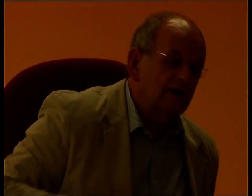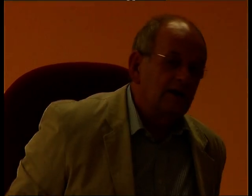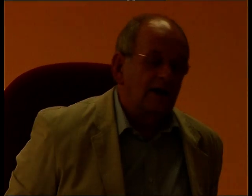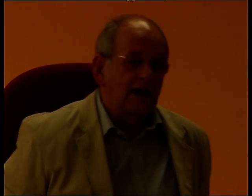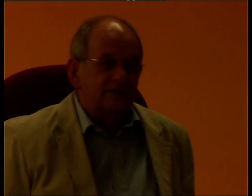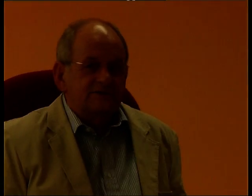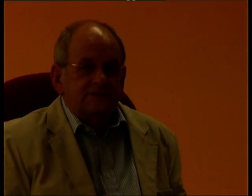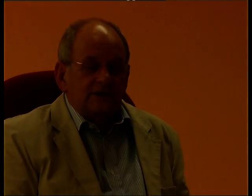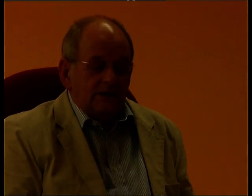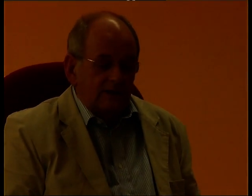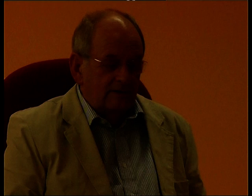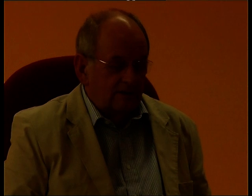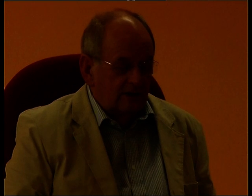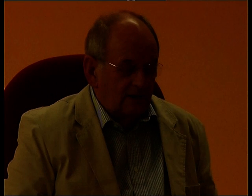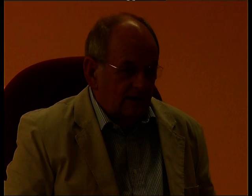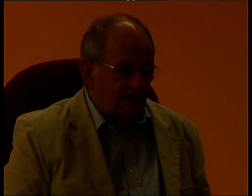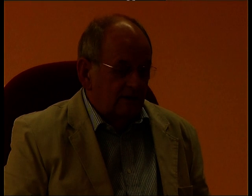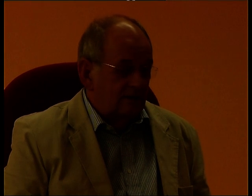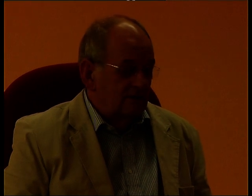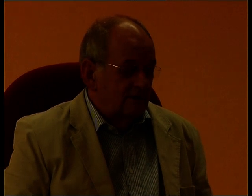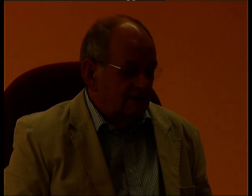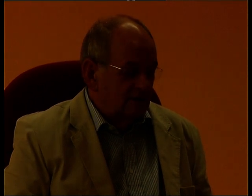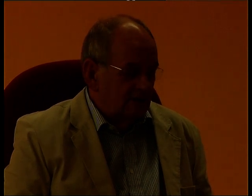Fiji has a